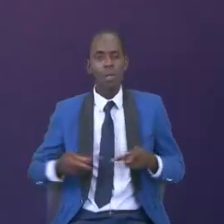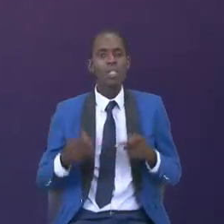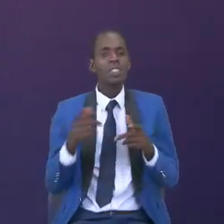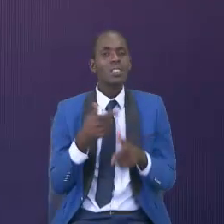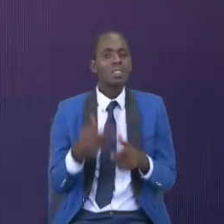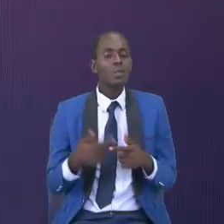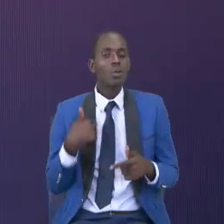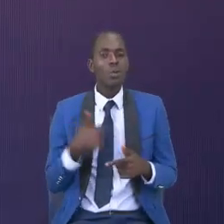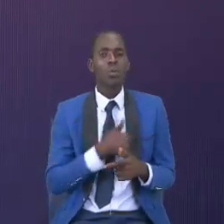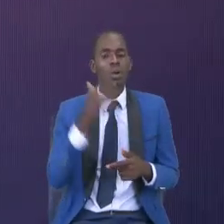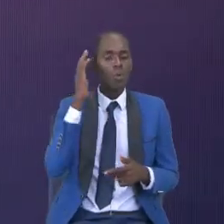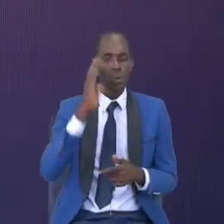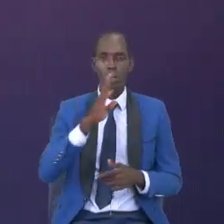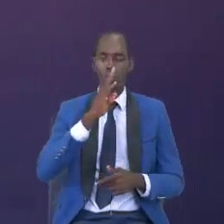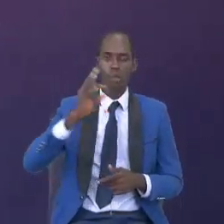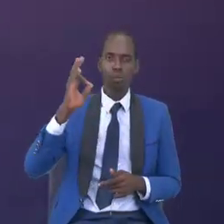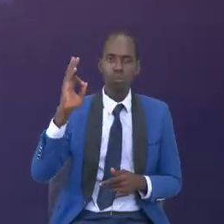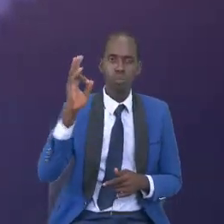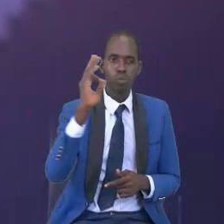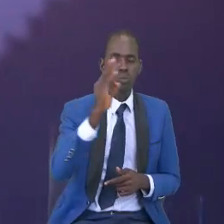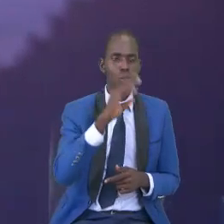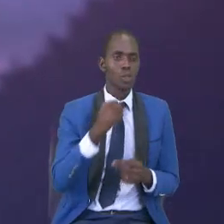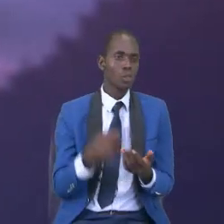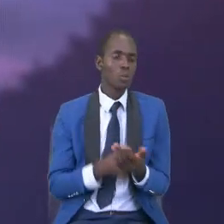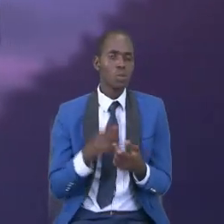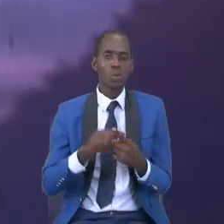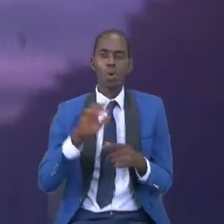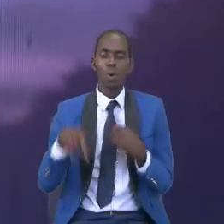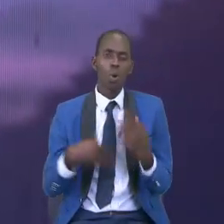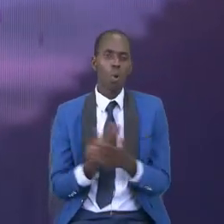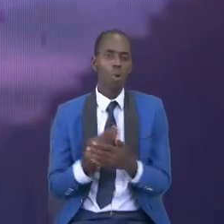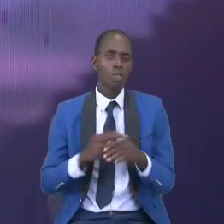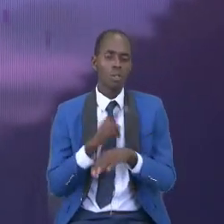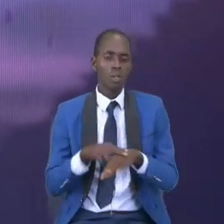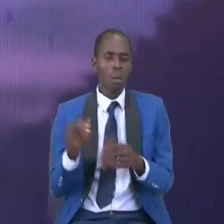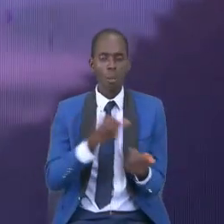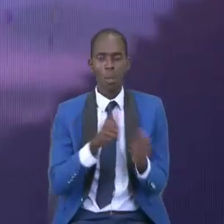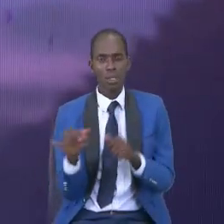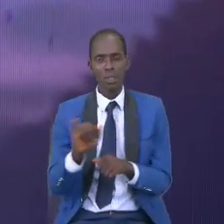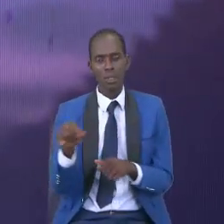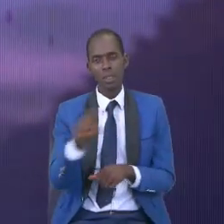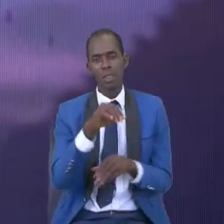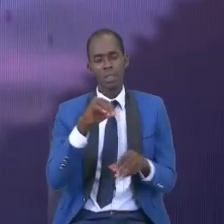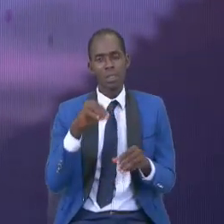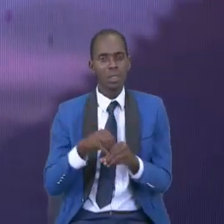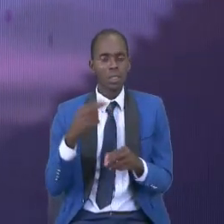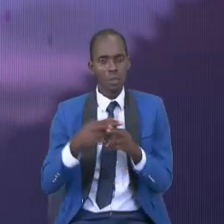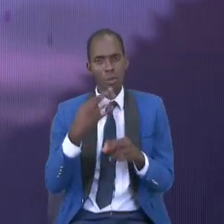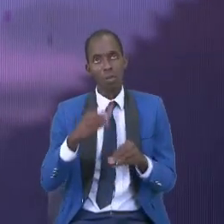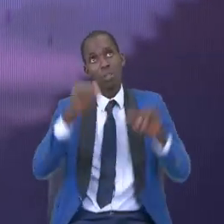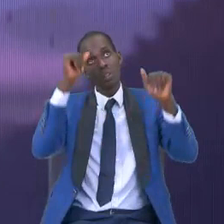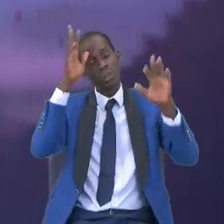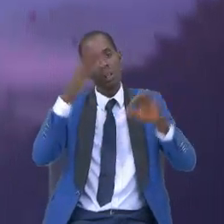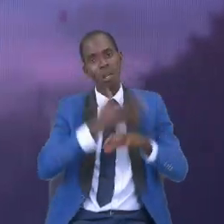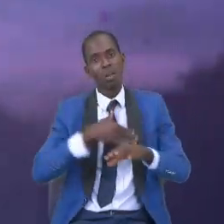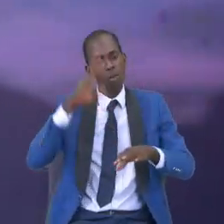the gospel to all nations, baptizing them in the name of the Father and of the Son and of the